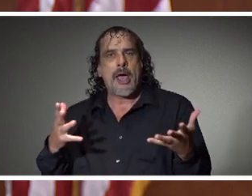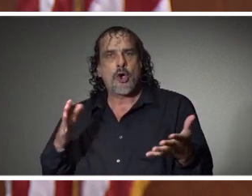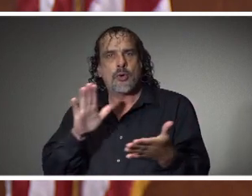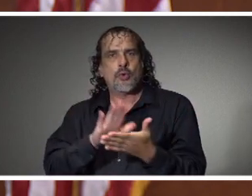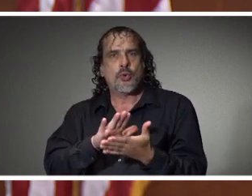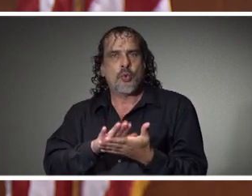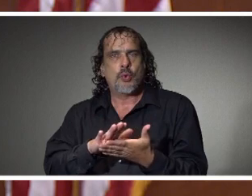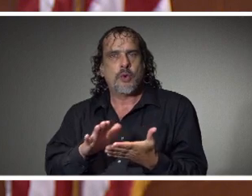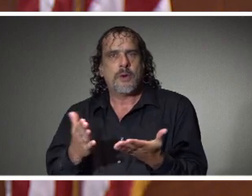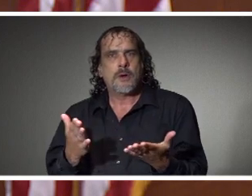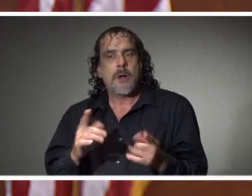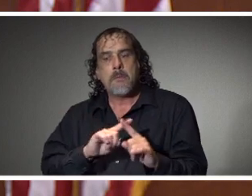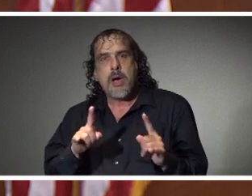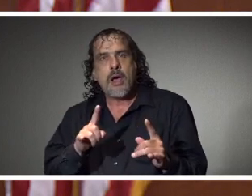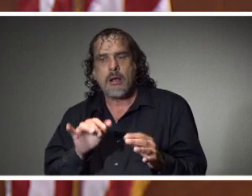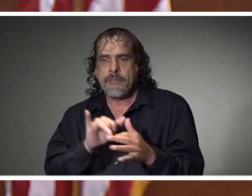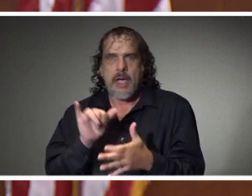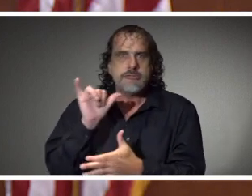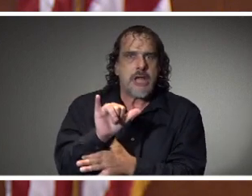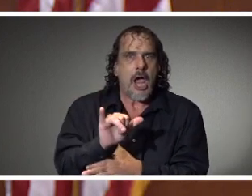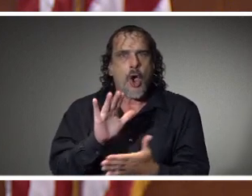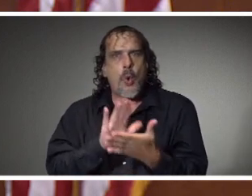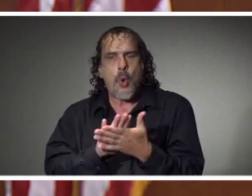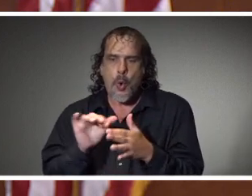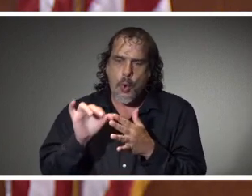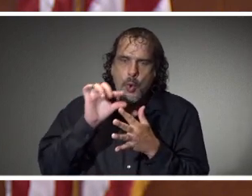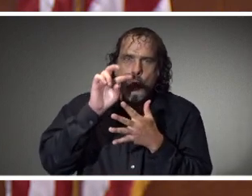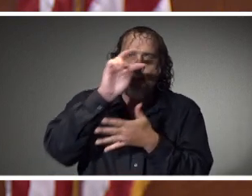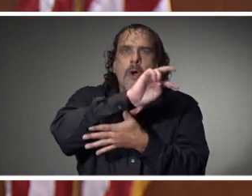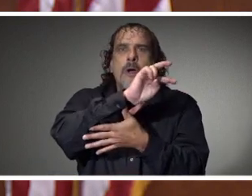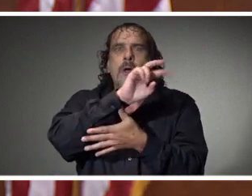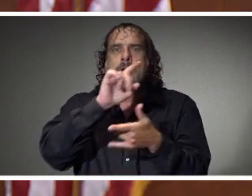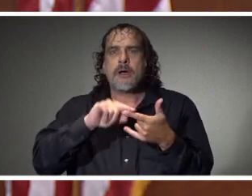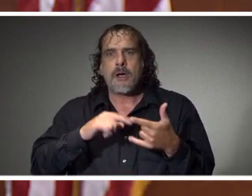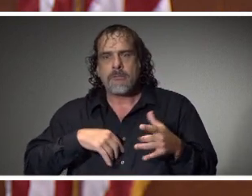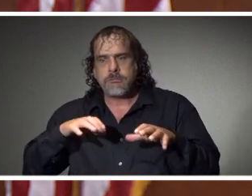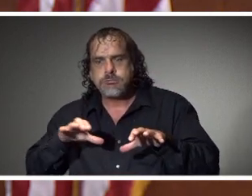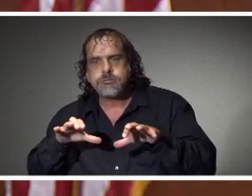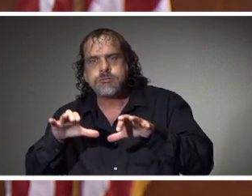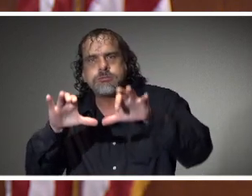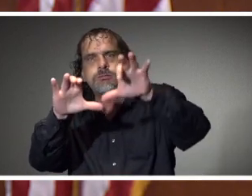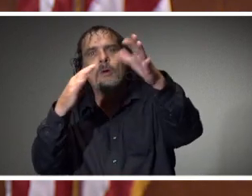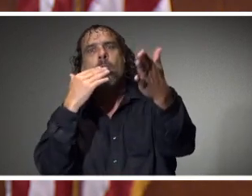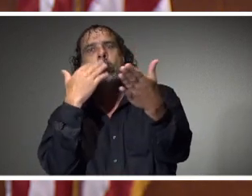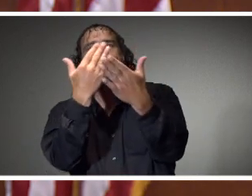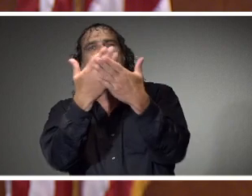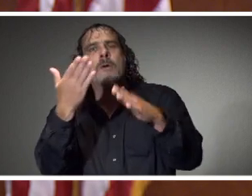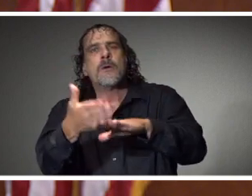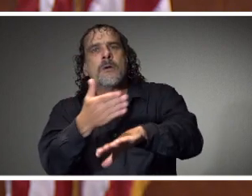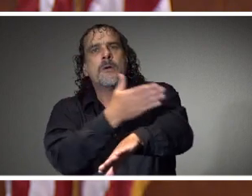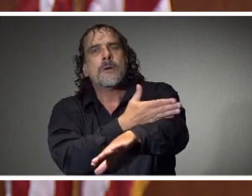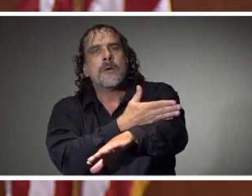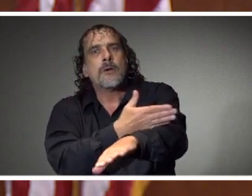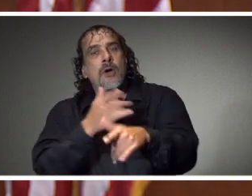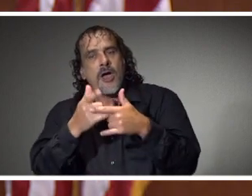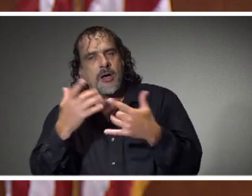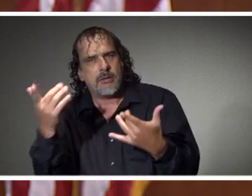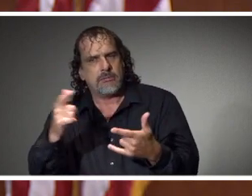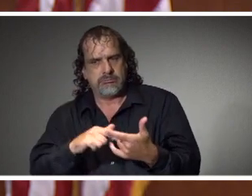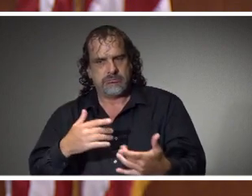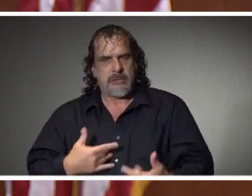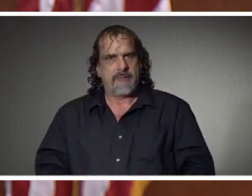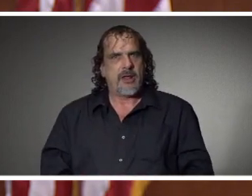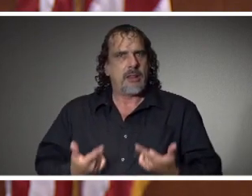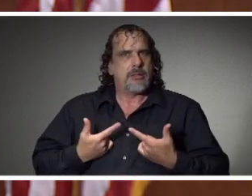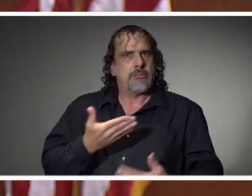instead have chosen to stay in school, have performed, have gotten better, and have made a better